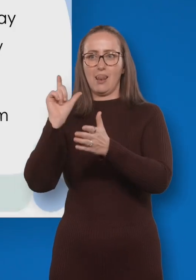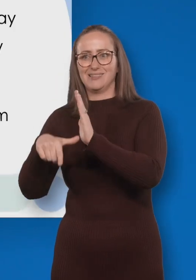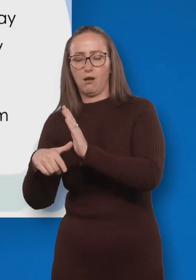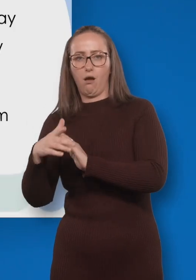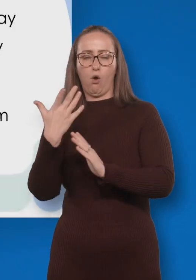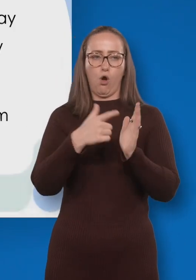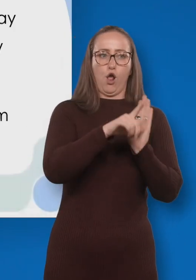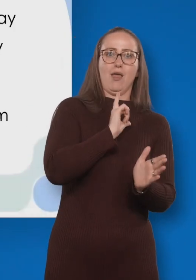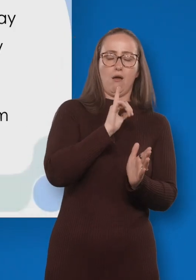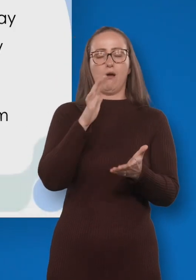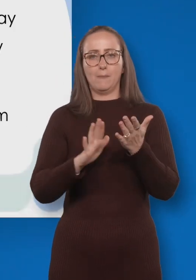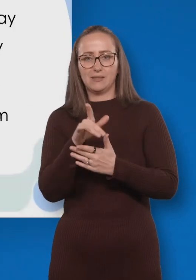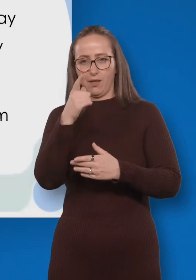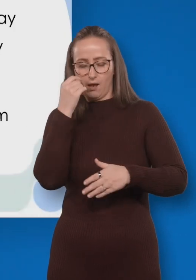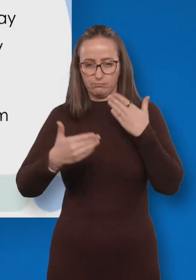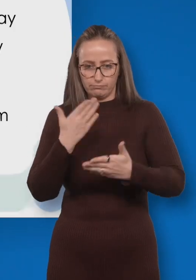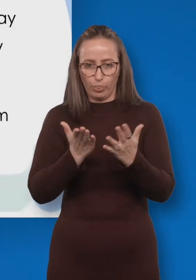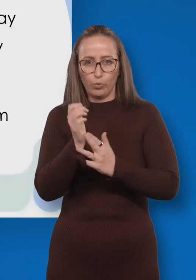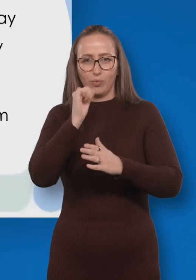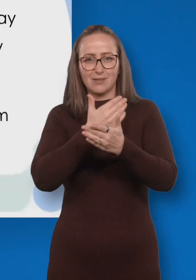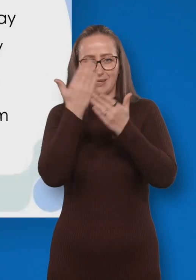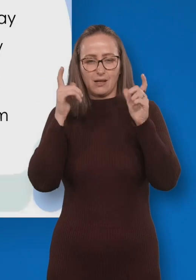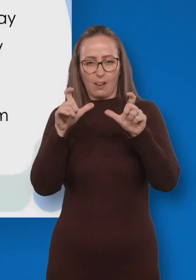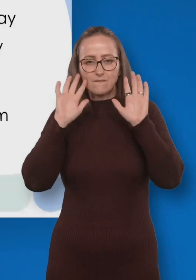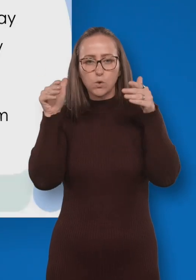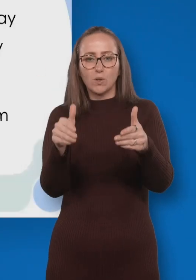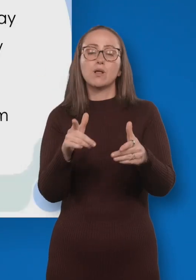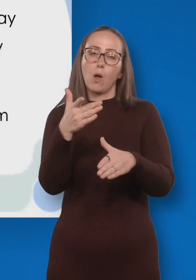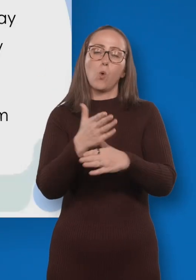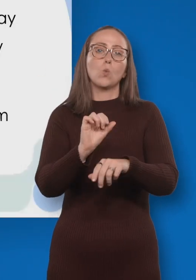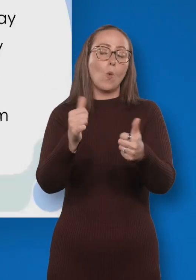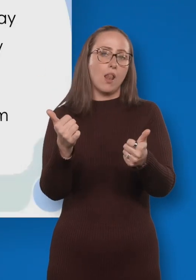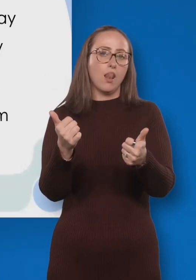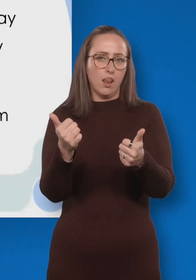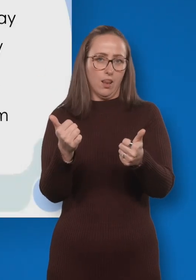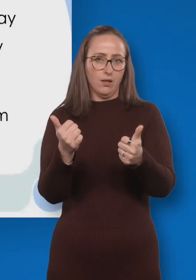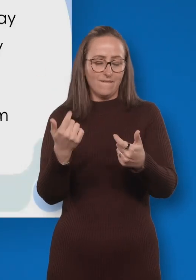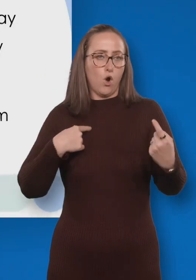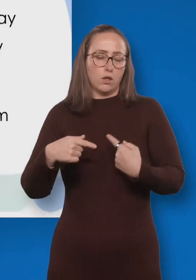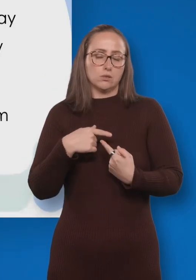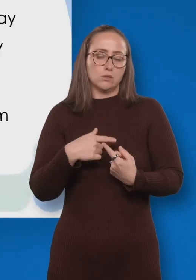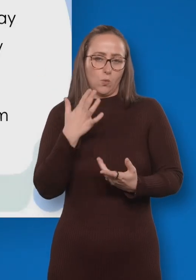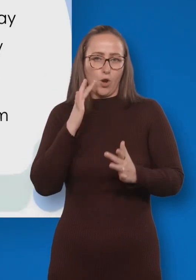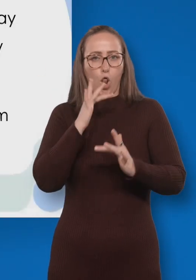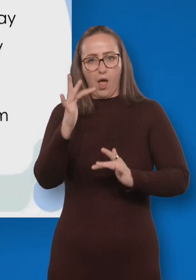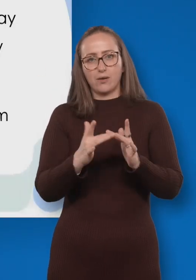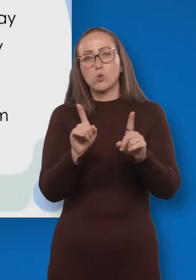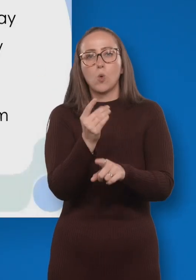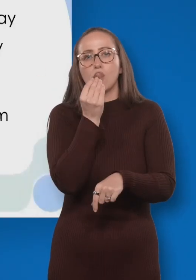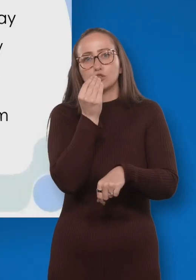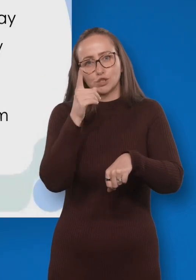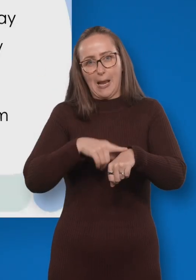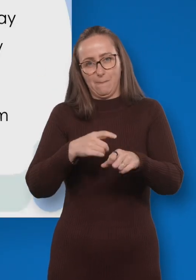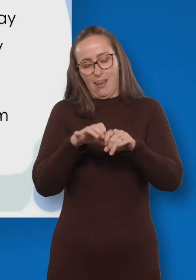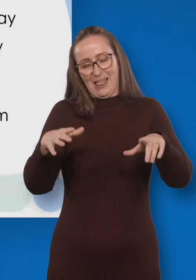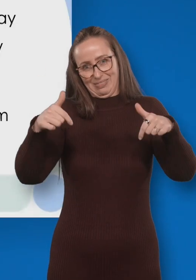earlier, but they can still get ahead with what they need to do during the day. So that seems to work quite well for us. And lunchtime